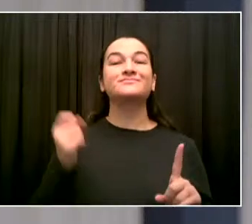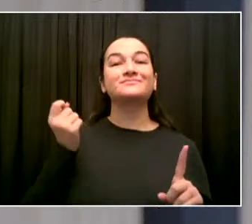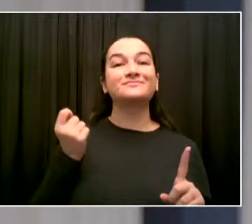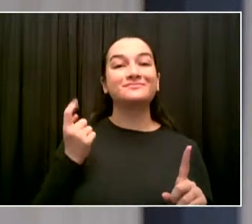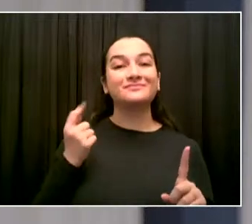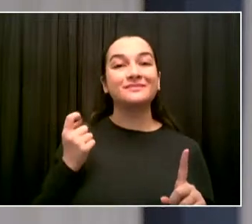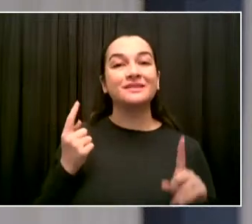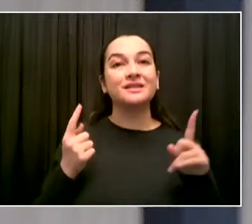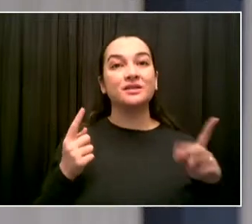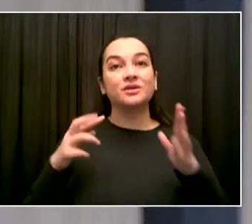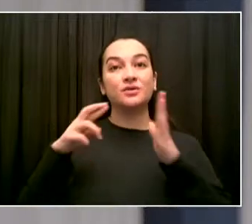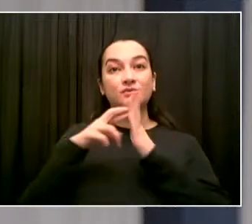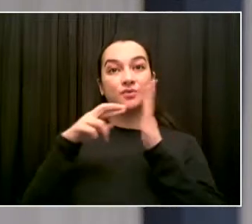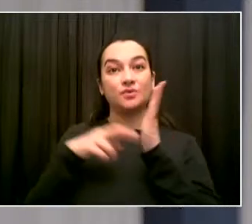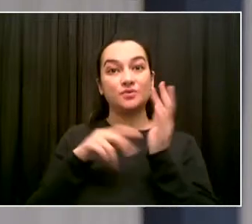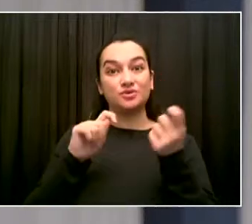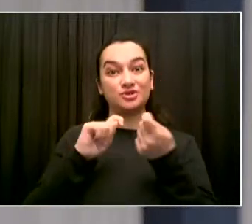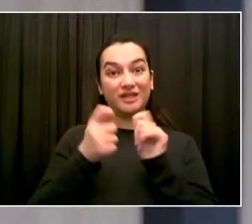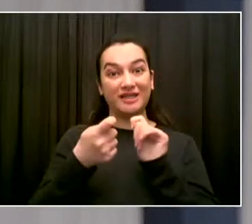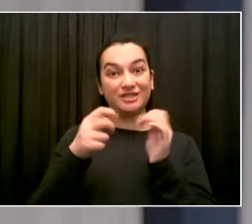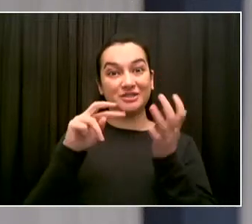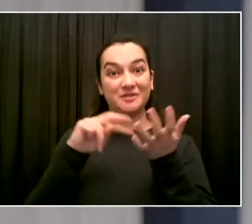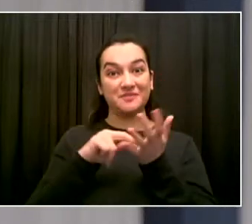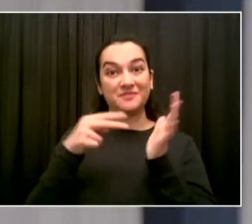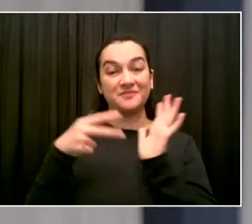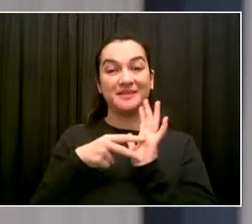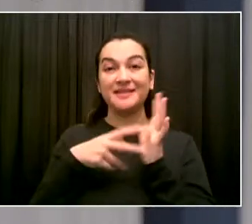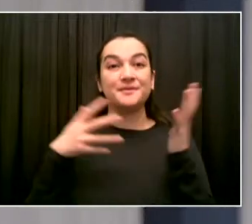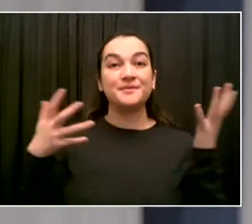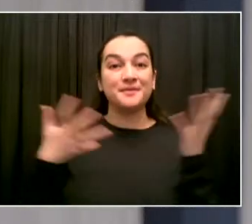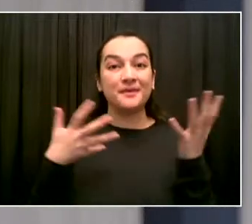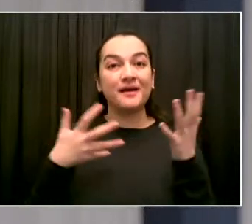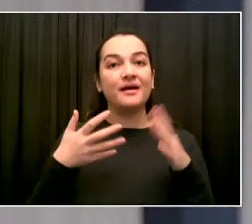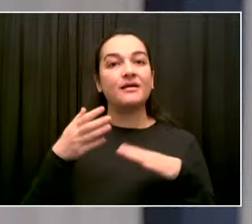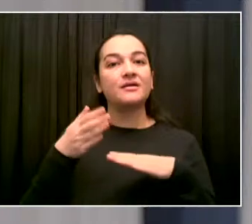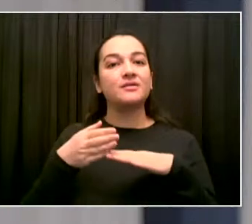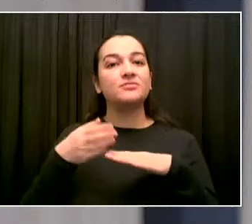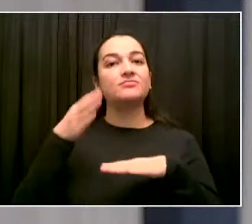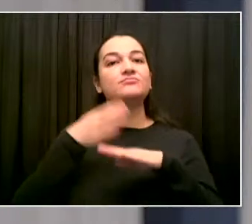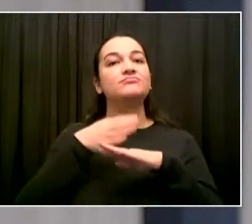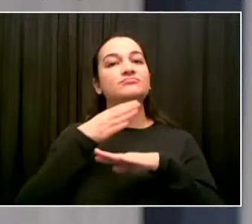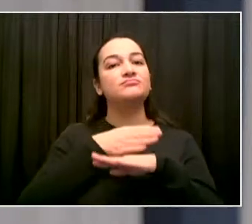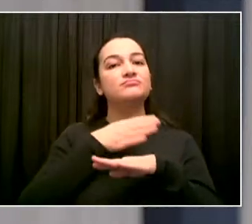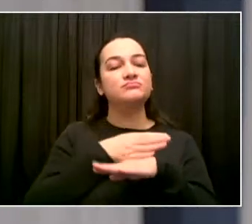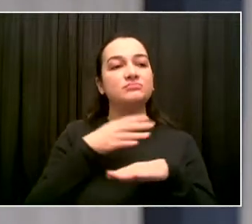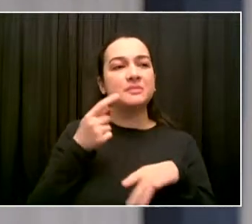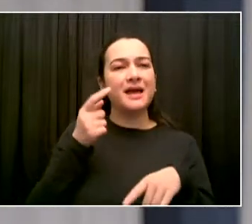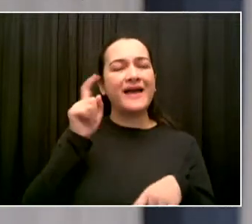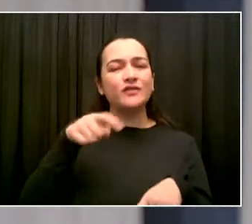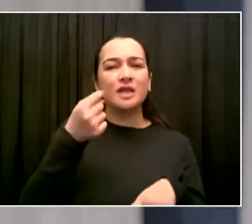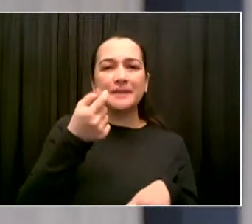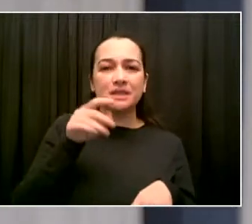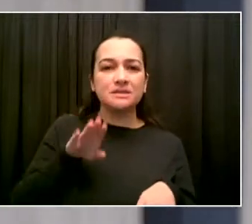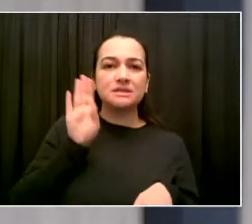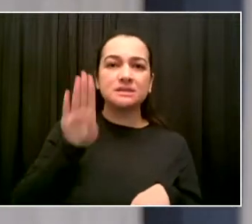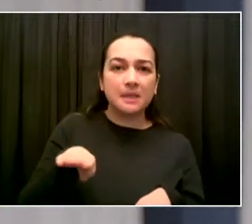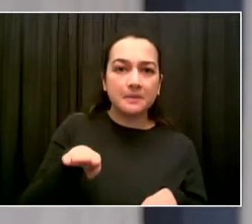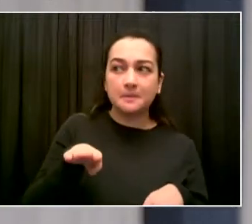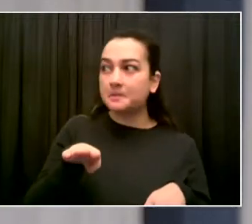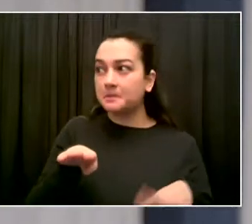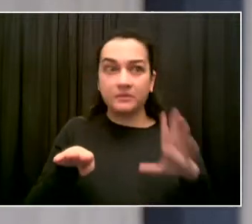and safety. The baseline is those multiple layers of protection that we've talked about. That applies to every child, every